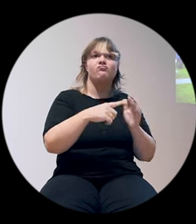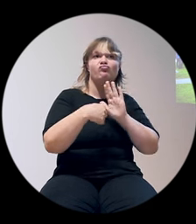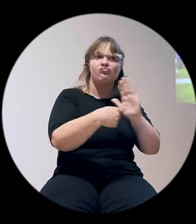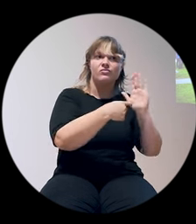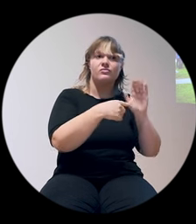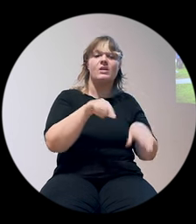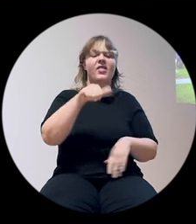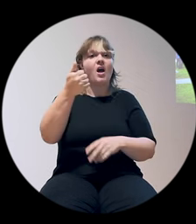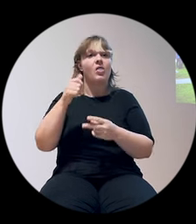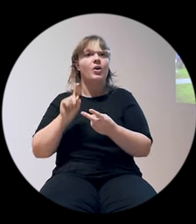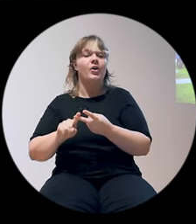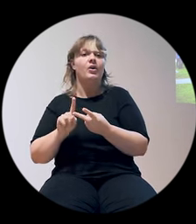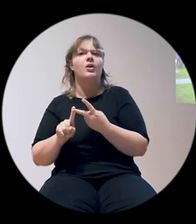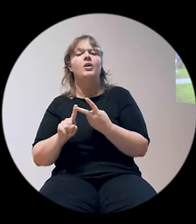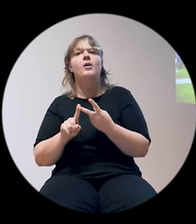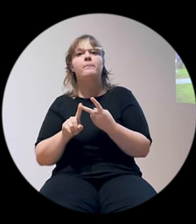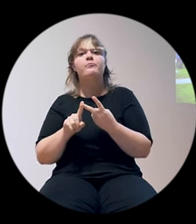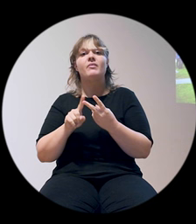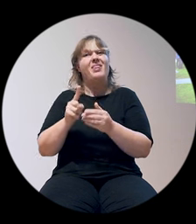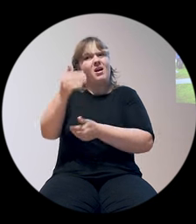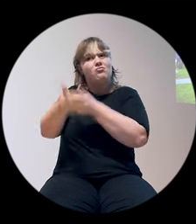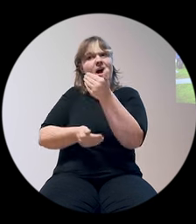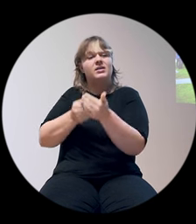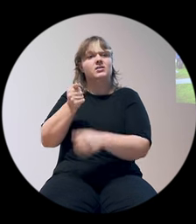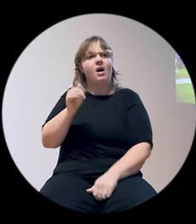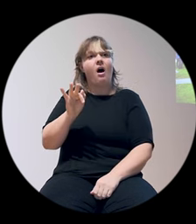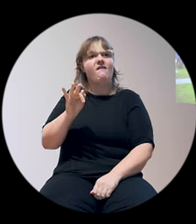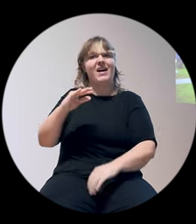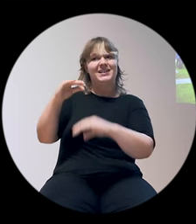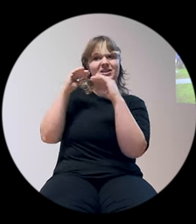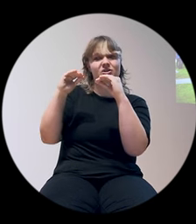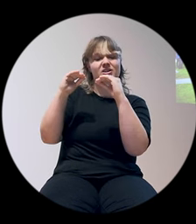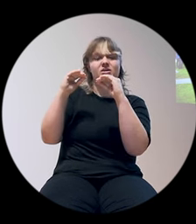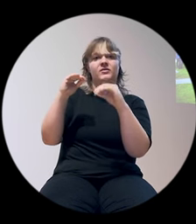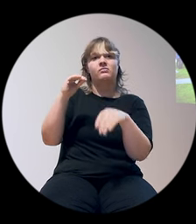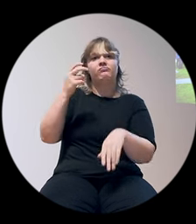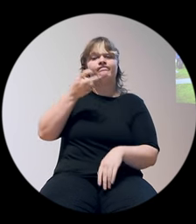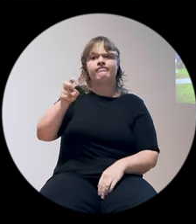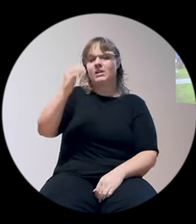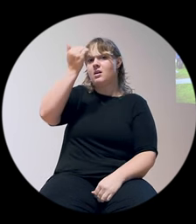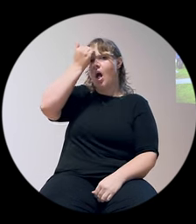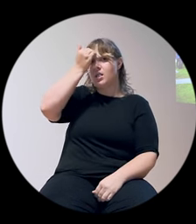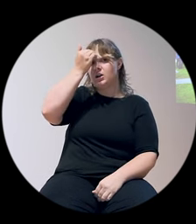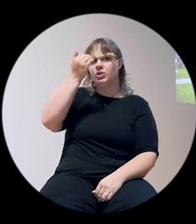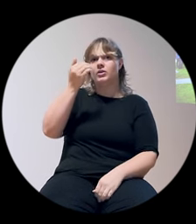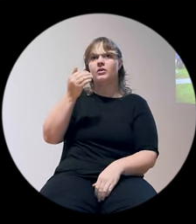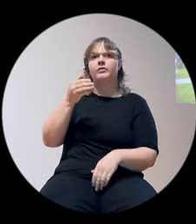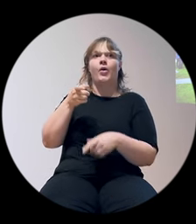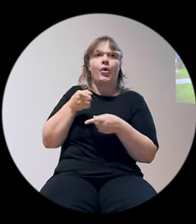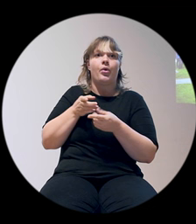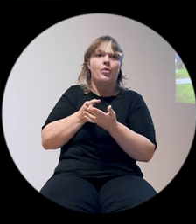The other aspect was the process of transferring knowledge through